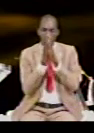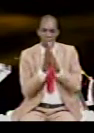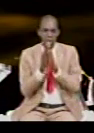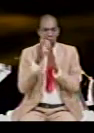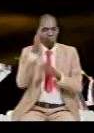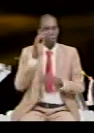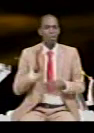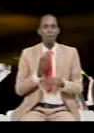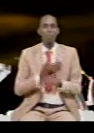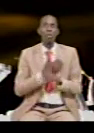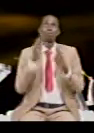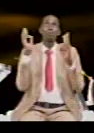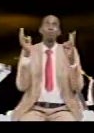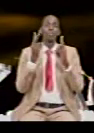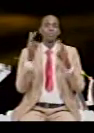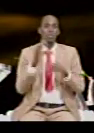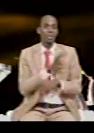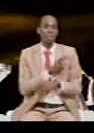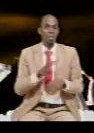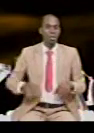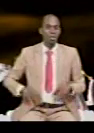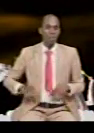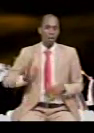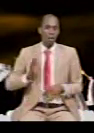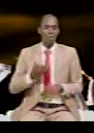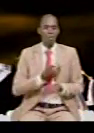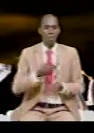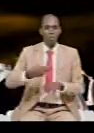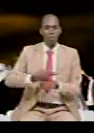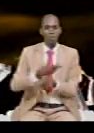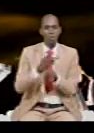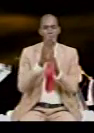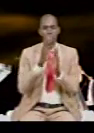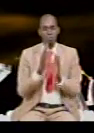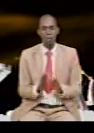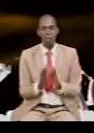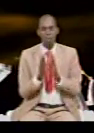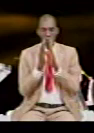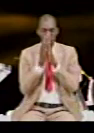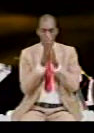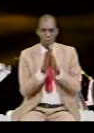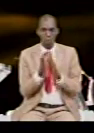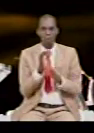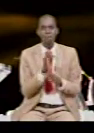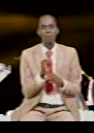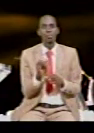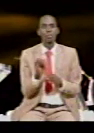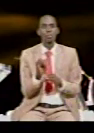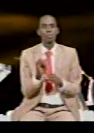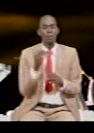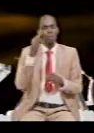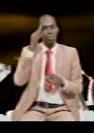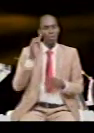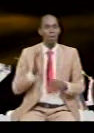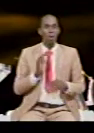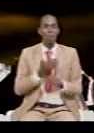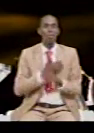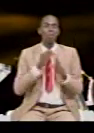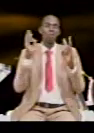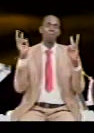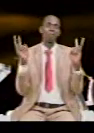victory." Christ, our shepherd, praying, supplicate for our